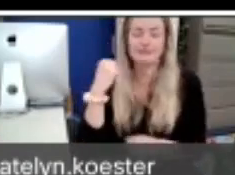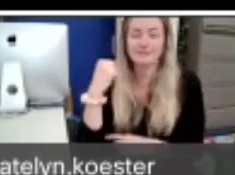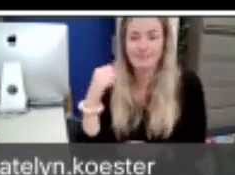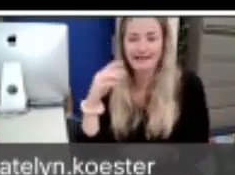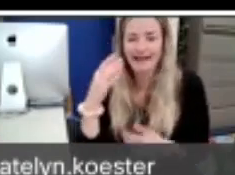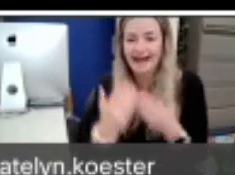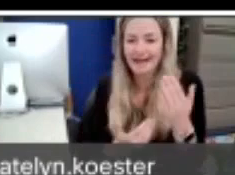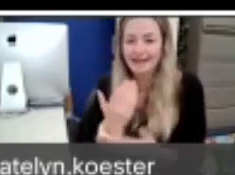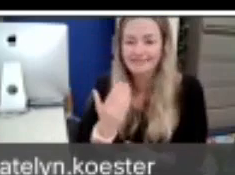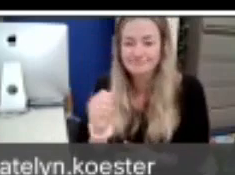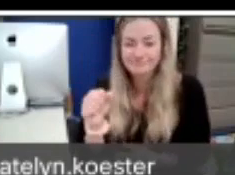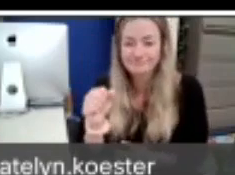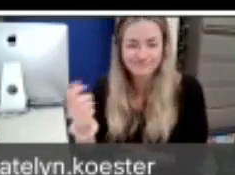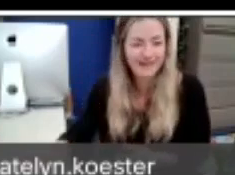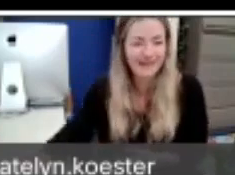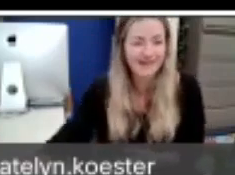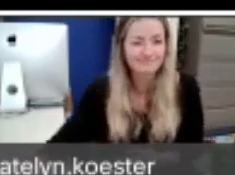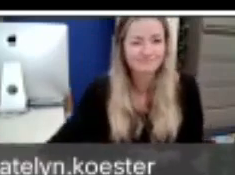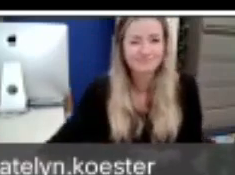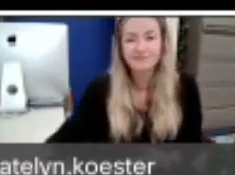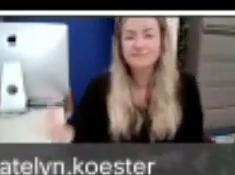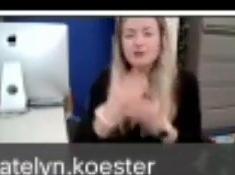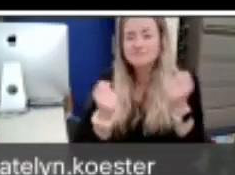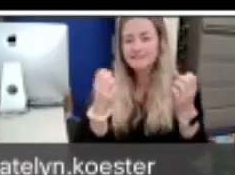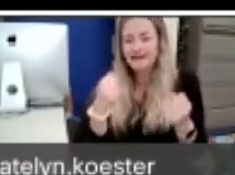Yeah, use your dominant hand.